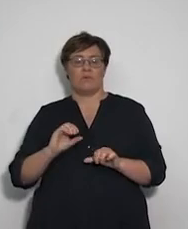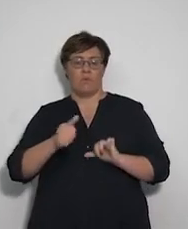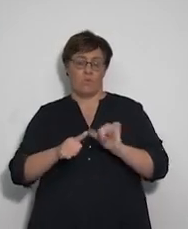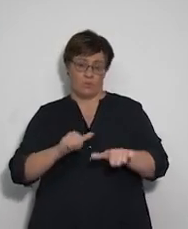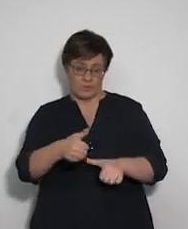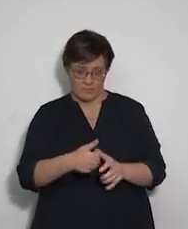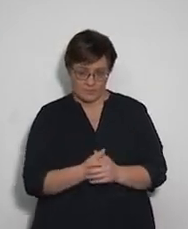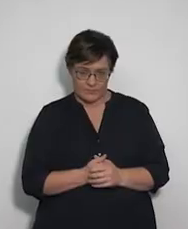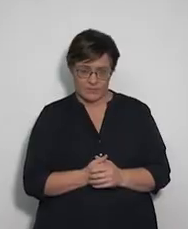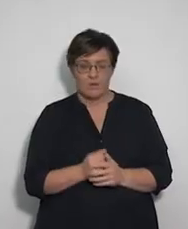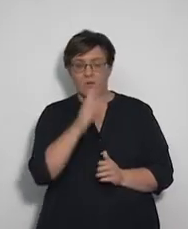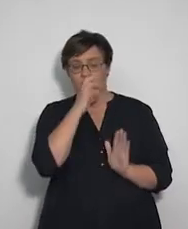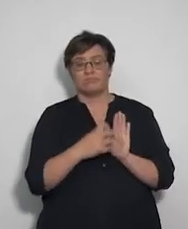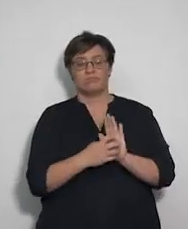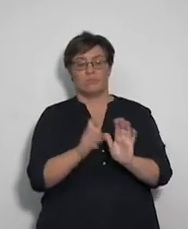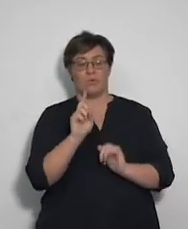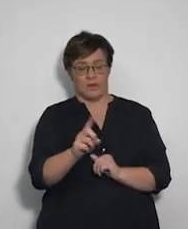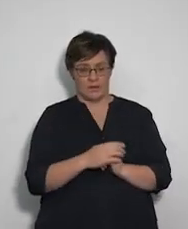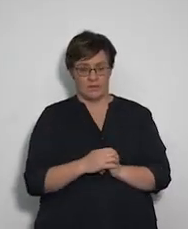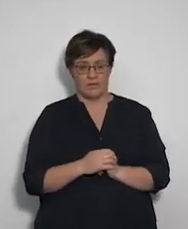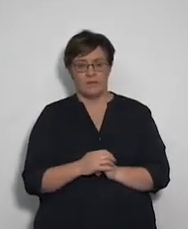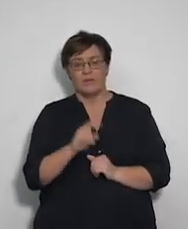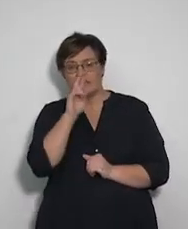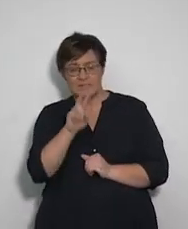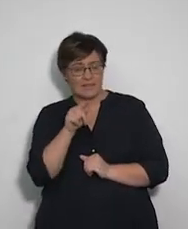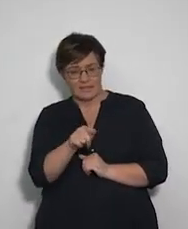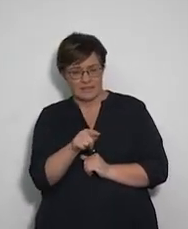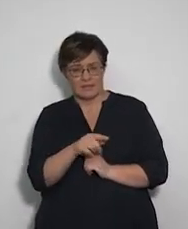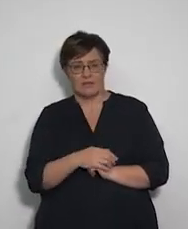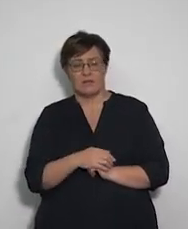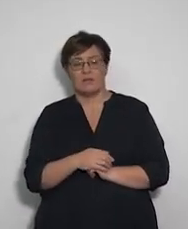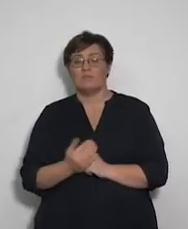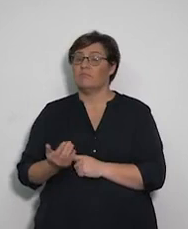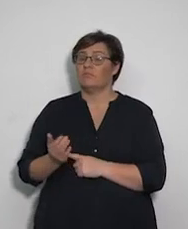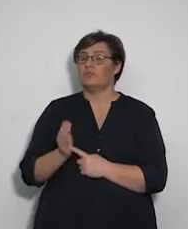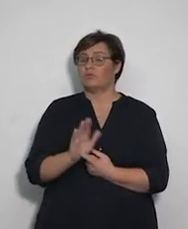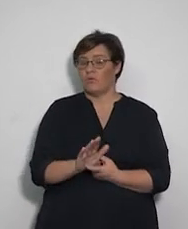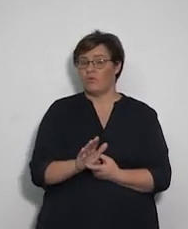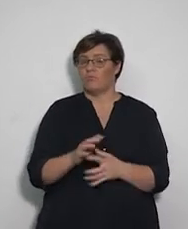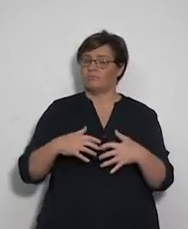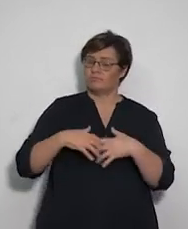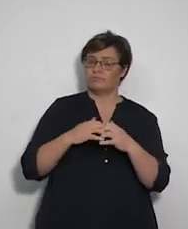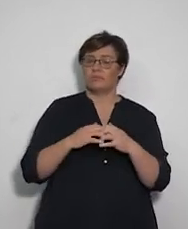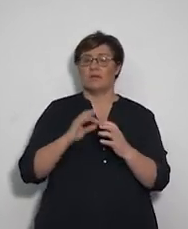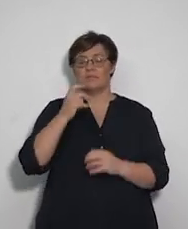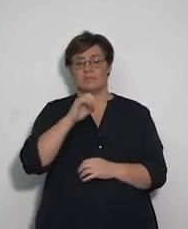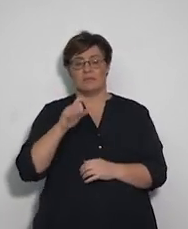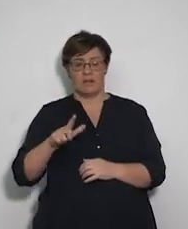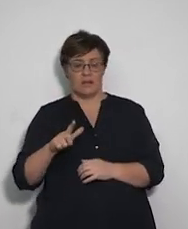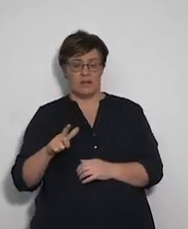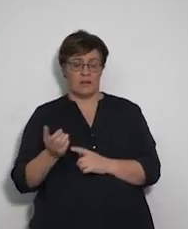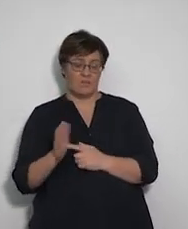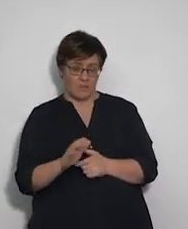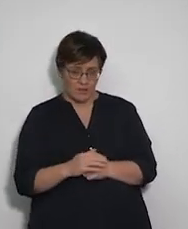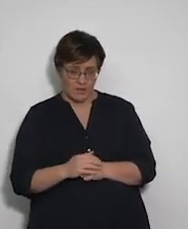order. So when we look at diagram 1, we can see that diagram 1 for me shows you the formation of spindle fibers